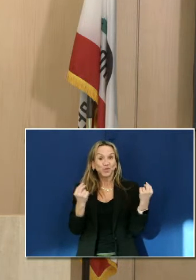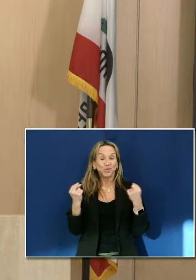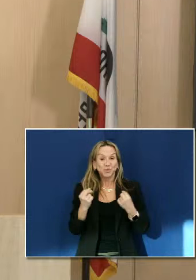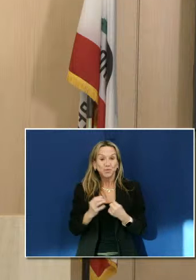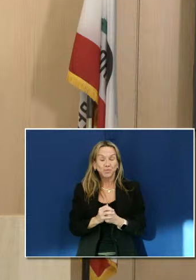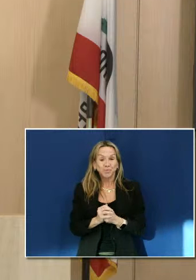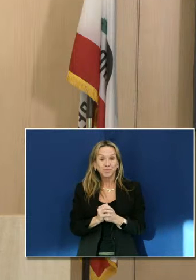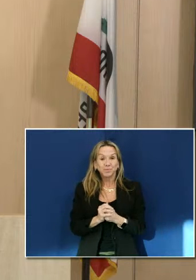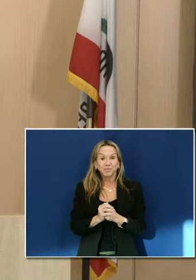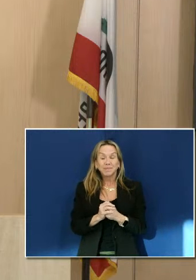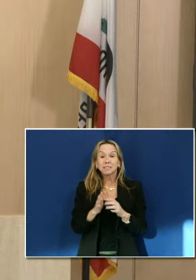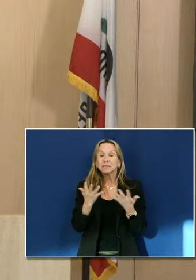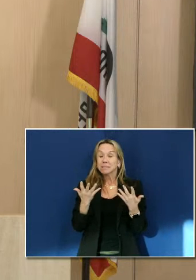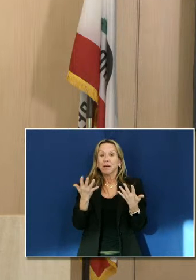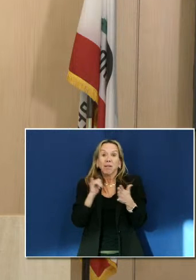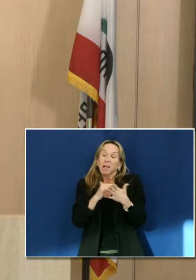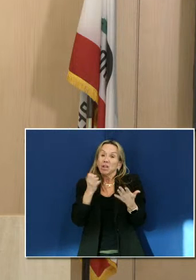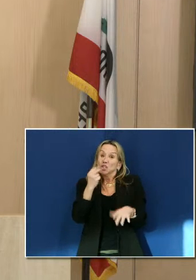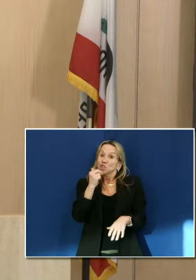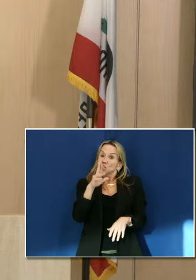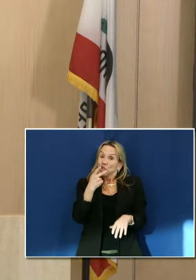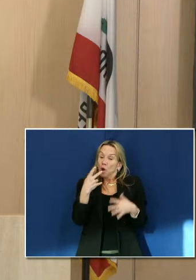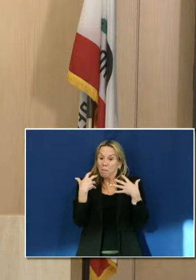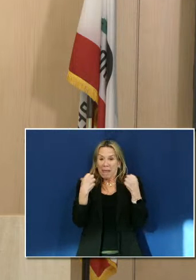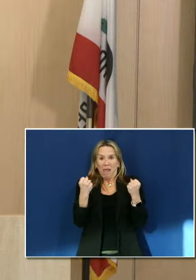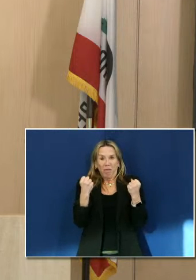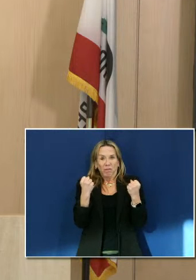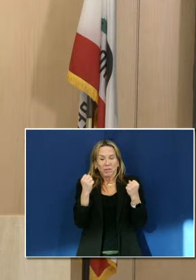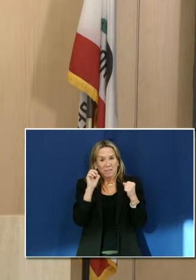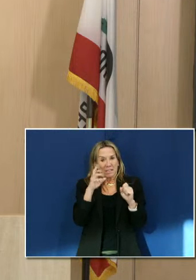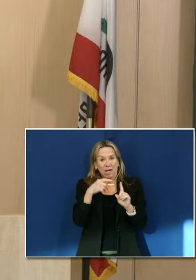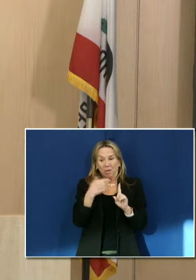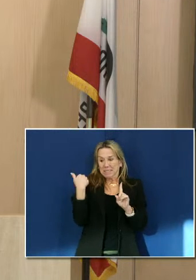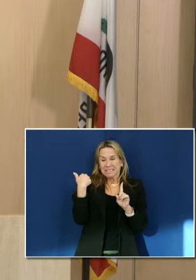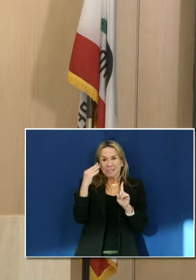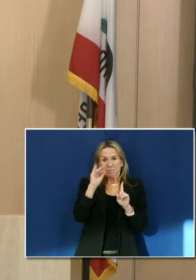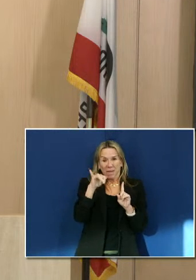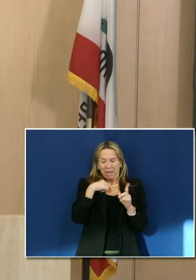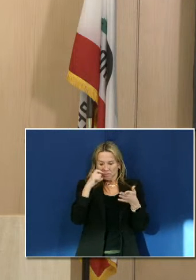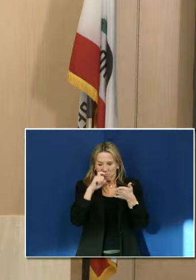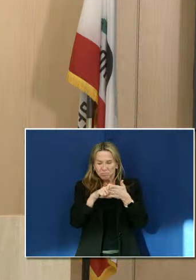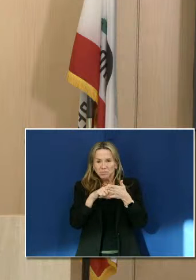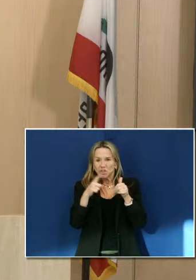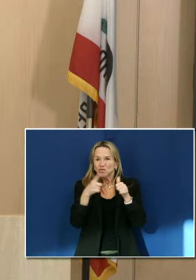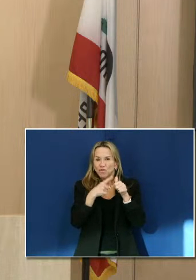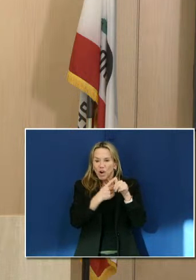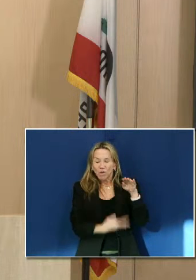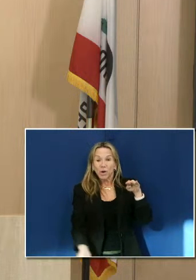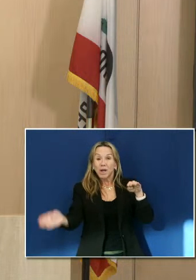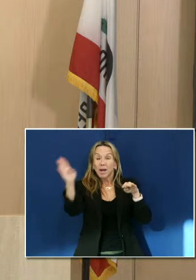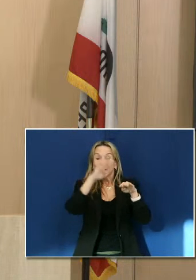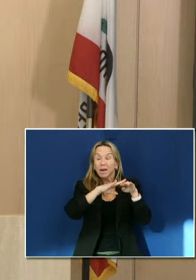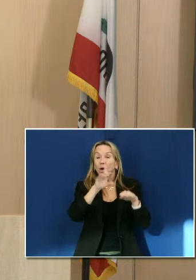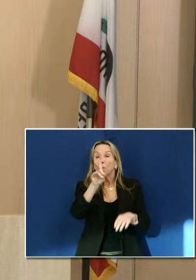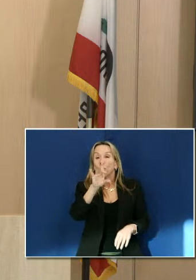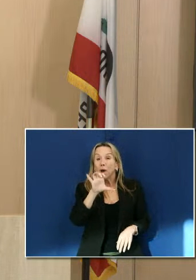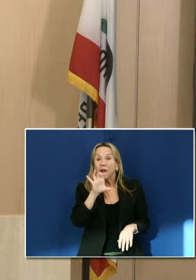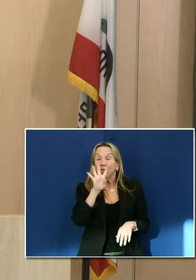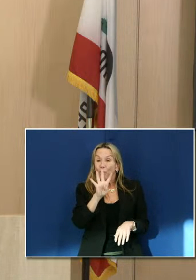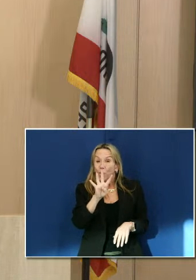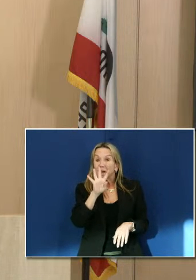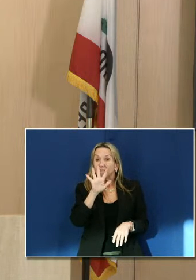Putting that perspective at Sharp Healthcare, back in May, we had our first surge. We had